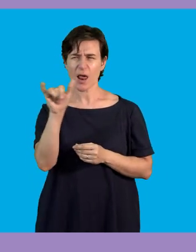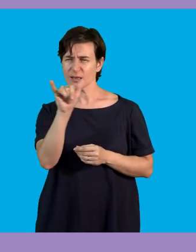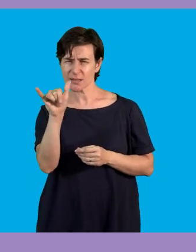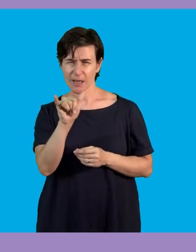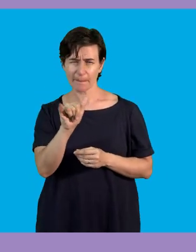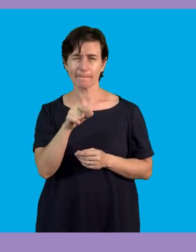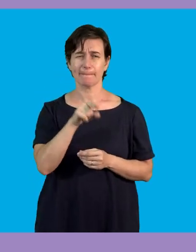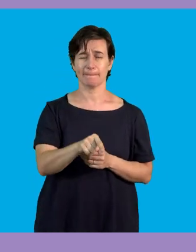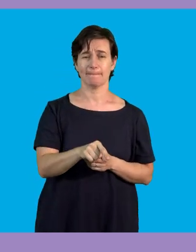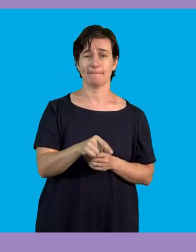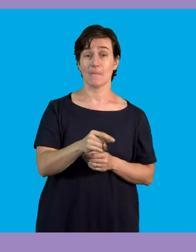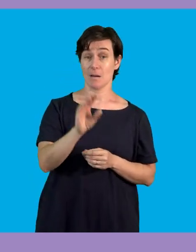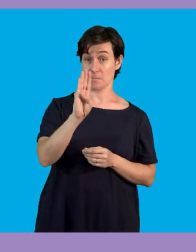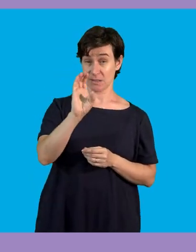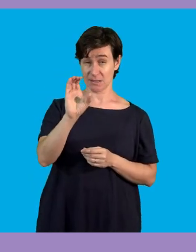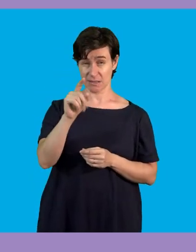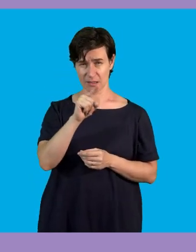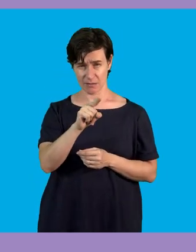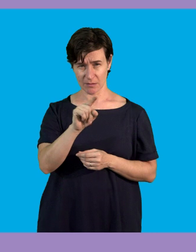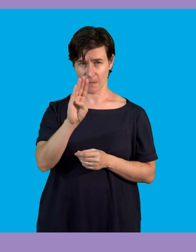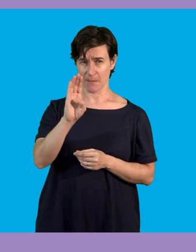And then I have BC,